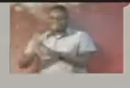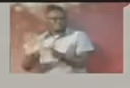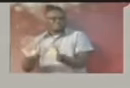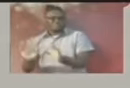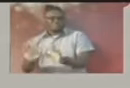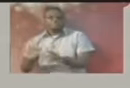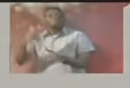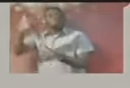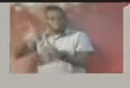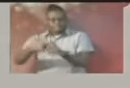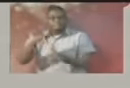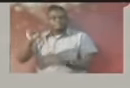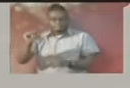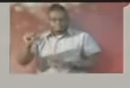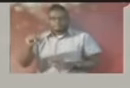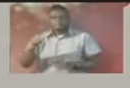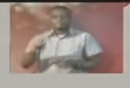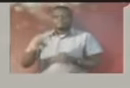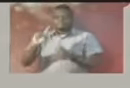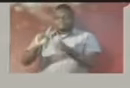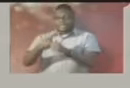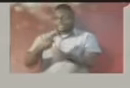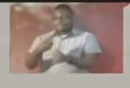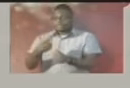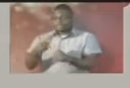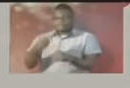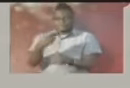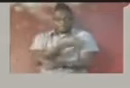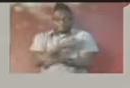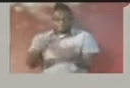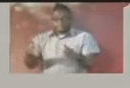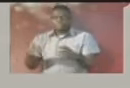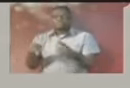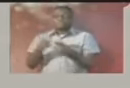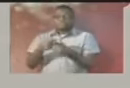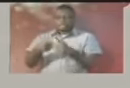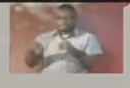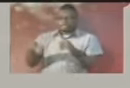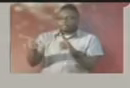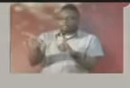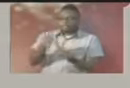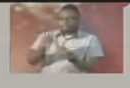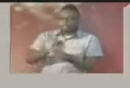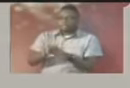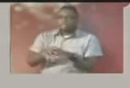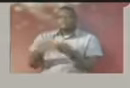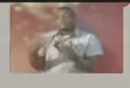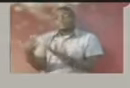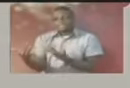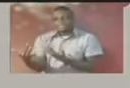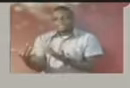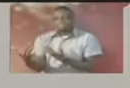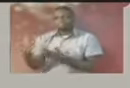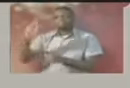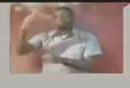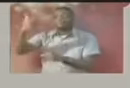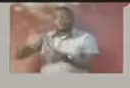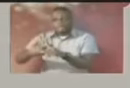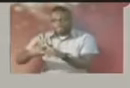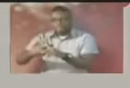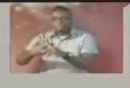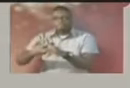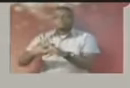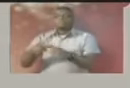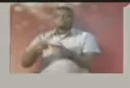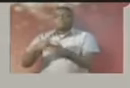get infected, you wait 3 months post-infection. If you have no doses, you get infected, you wait 3 months post-infection as